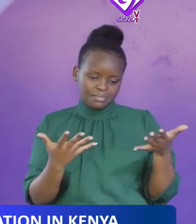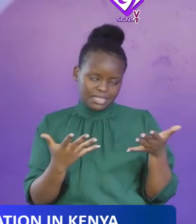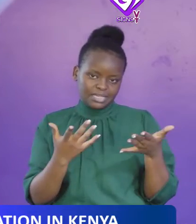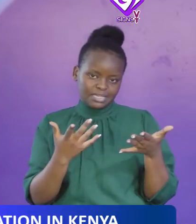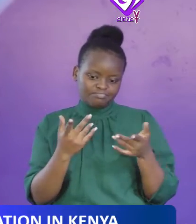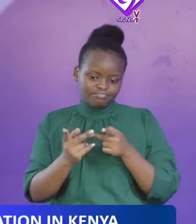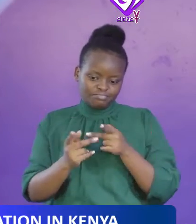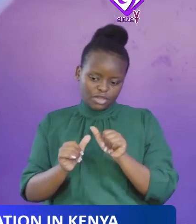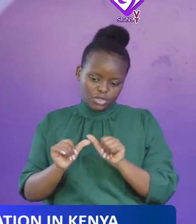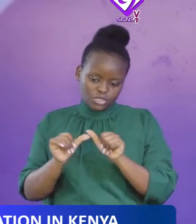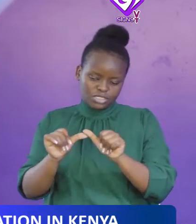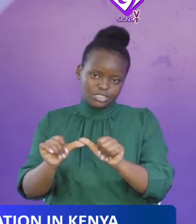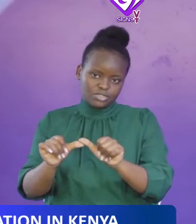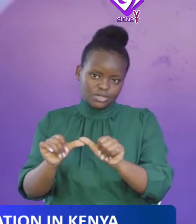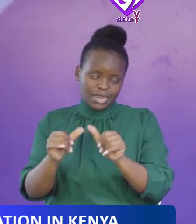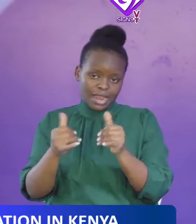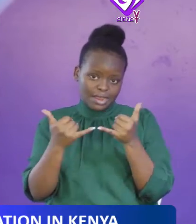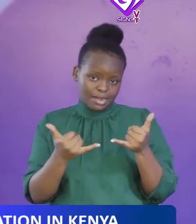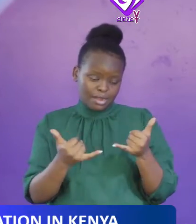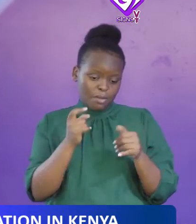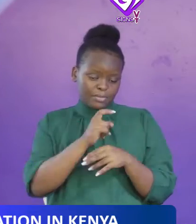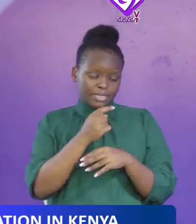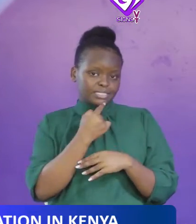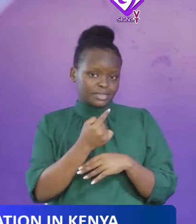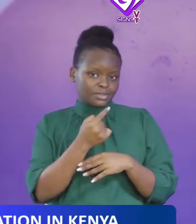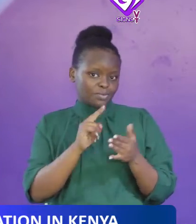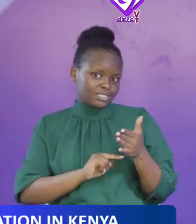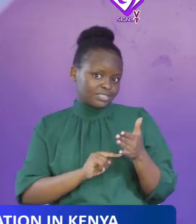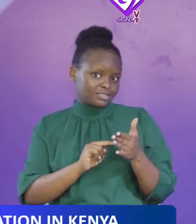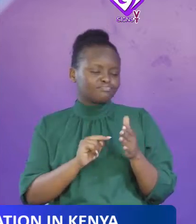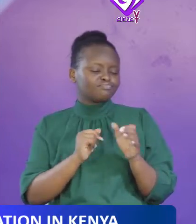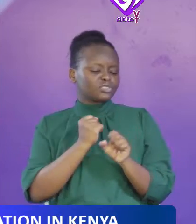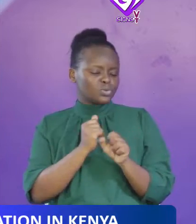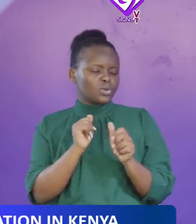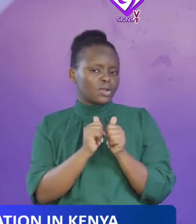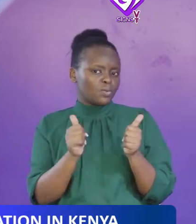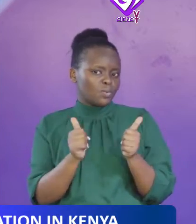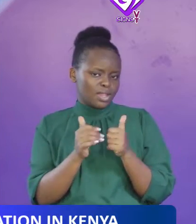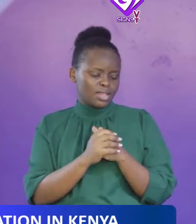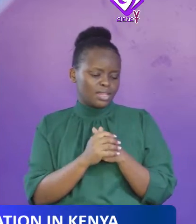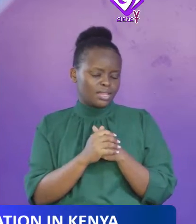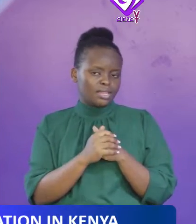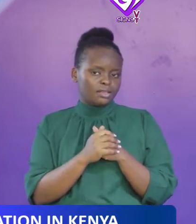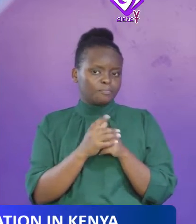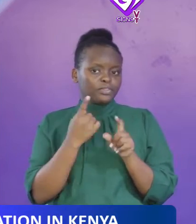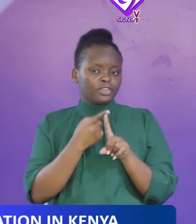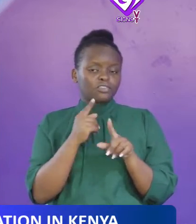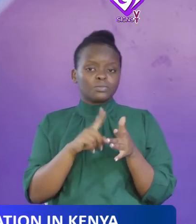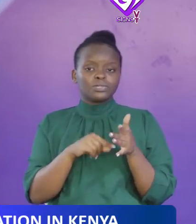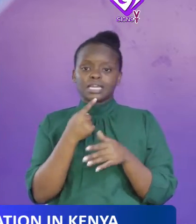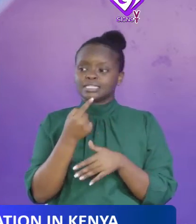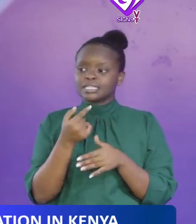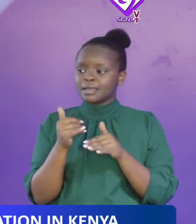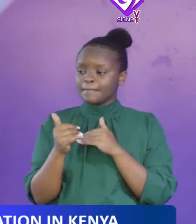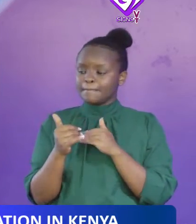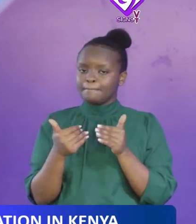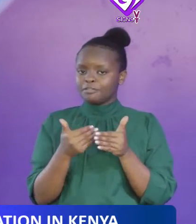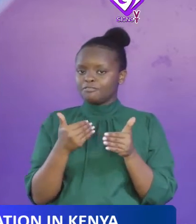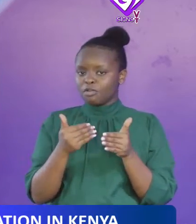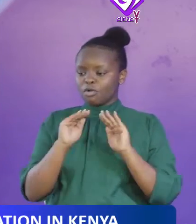progressive. Currently, I must say it is doing quite very well. And again, from what I said earlier, global